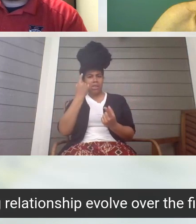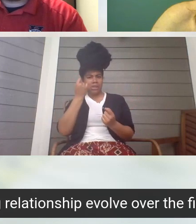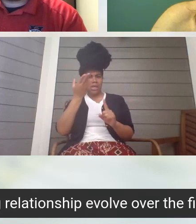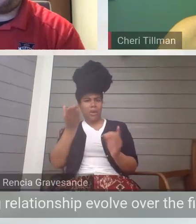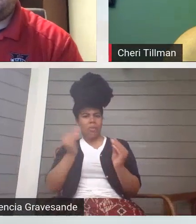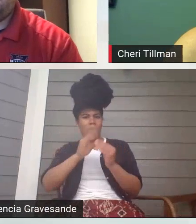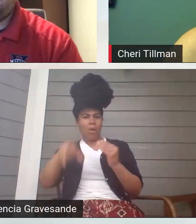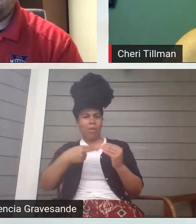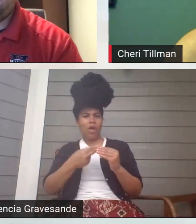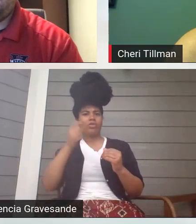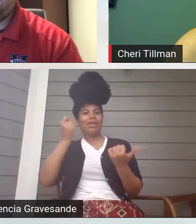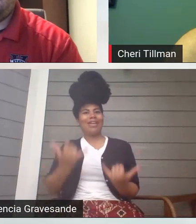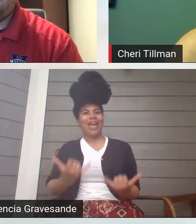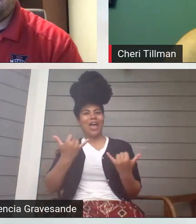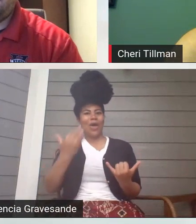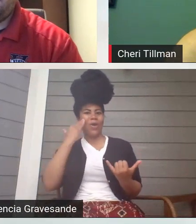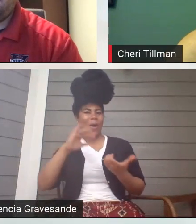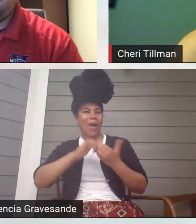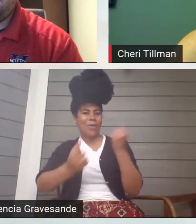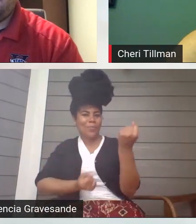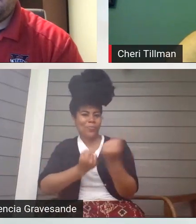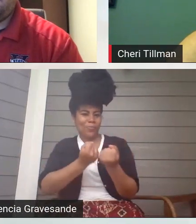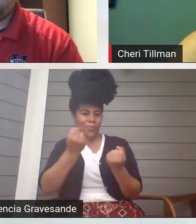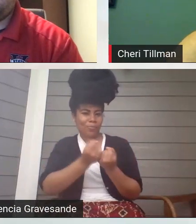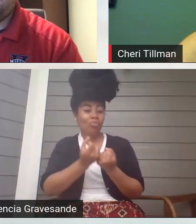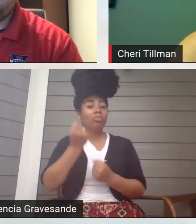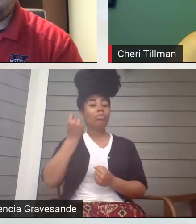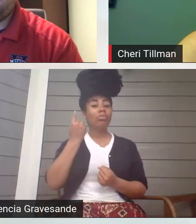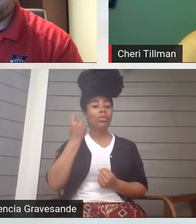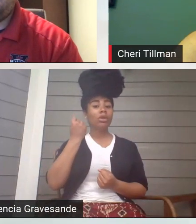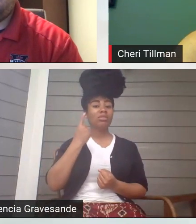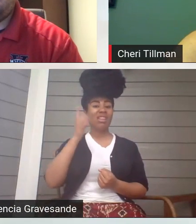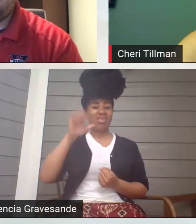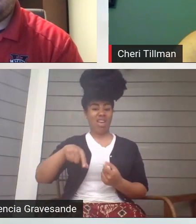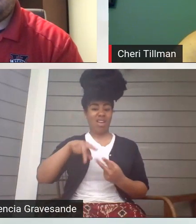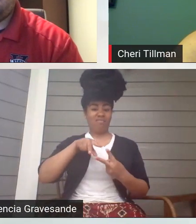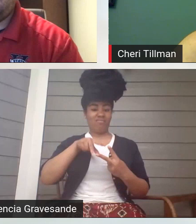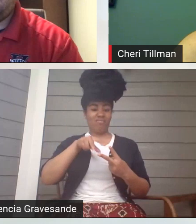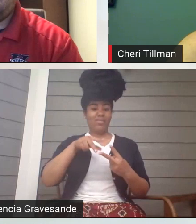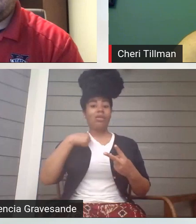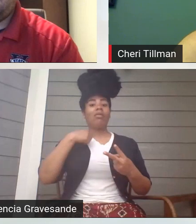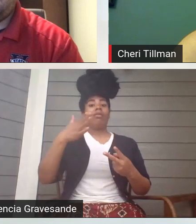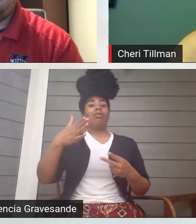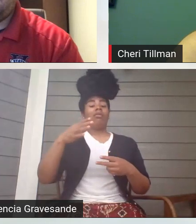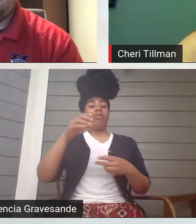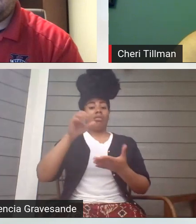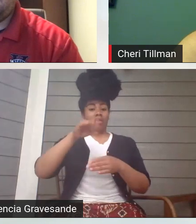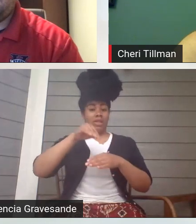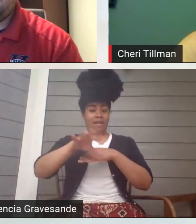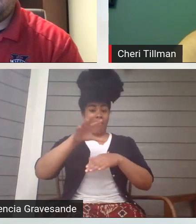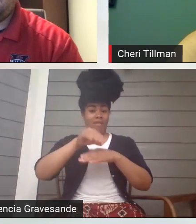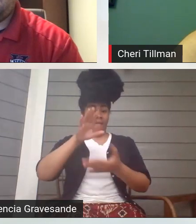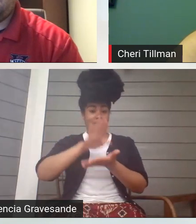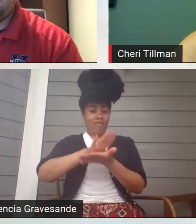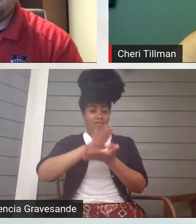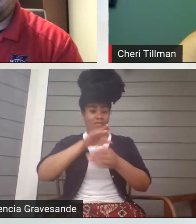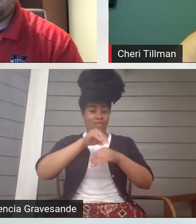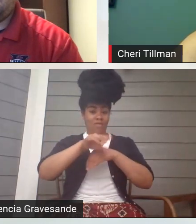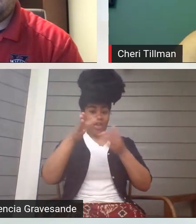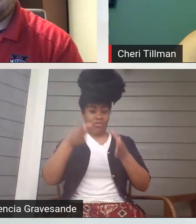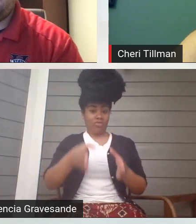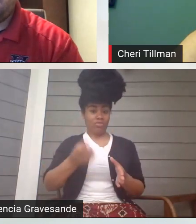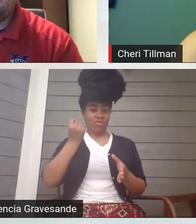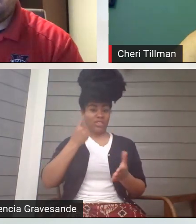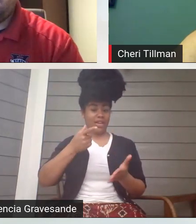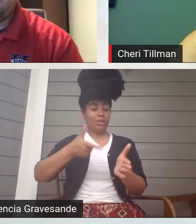need. It is a mandatory process at VSU, so students do have to meet with an academic advisor at least once a